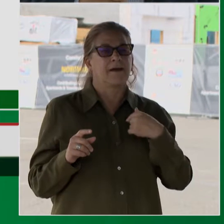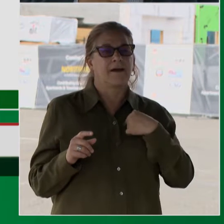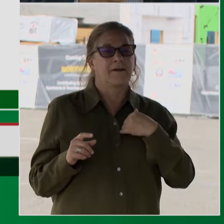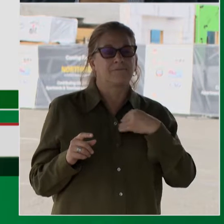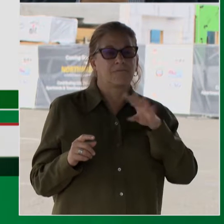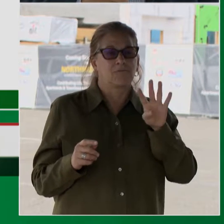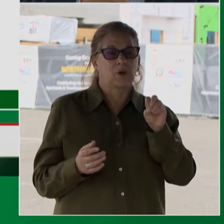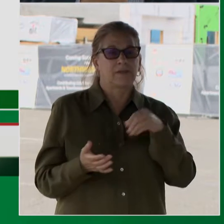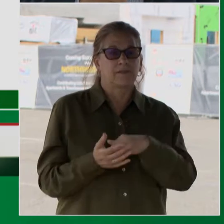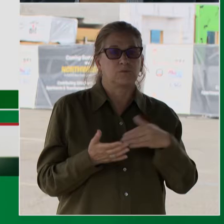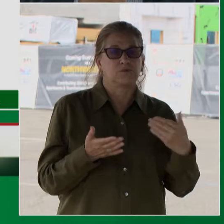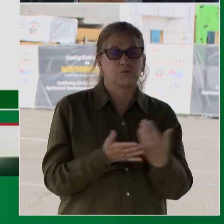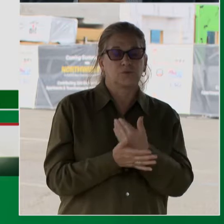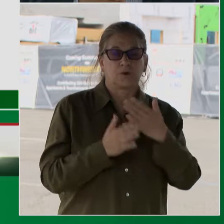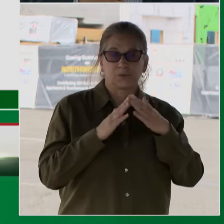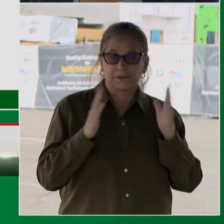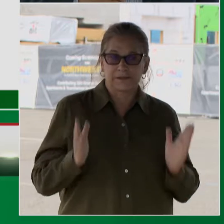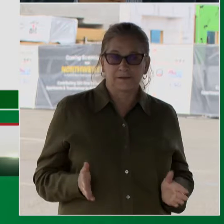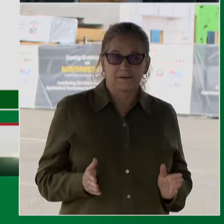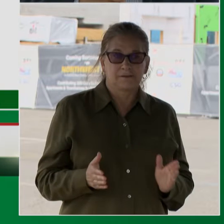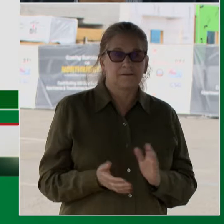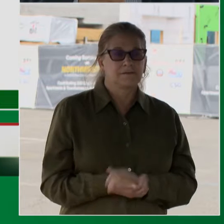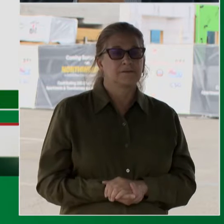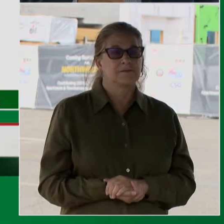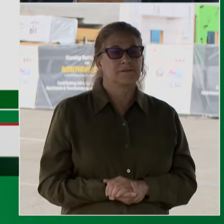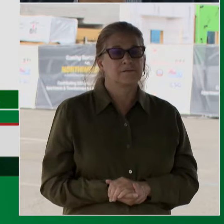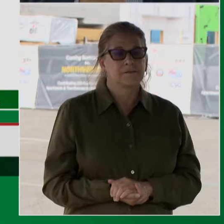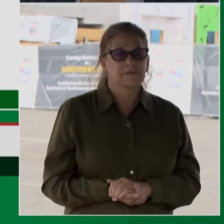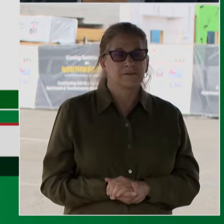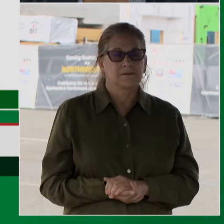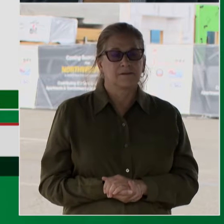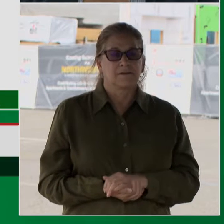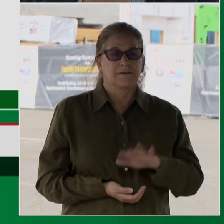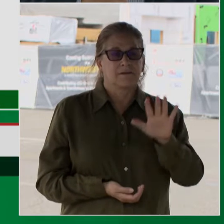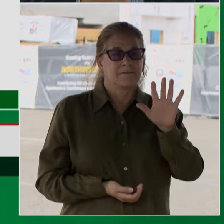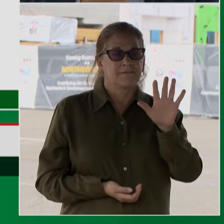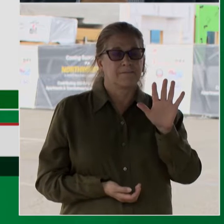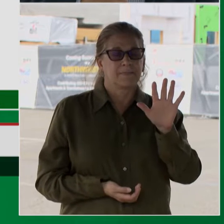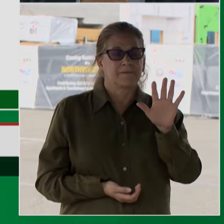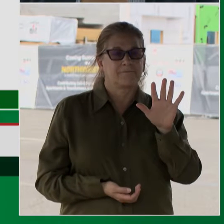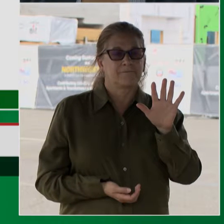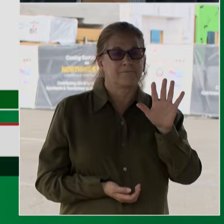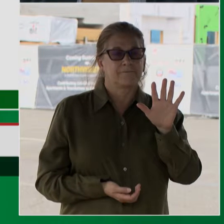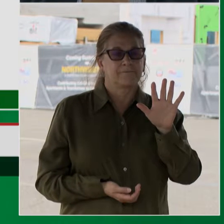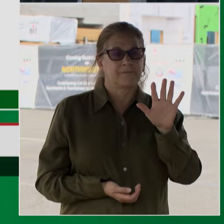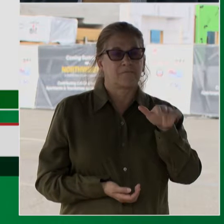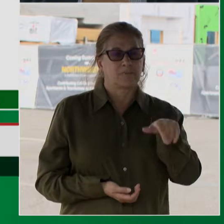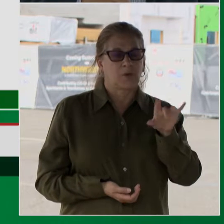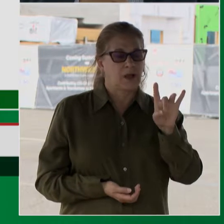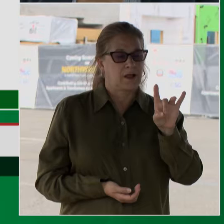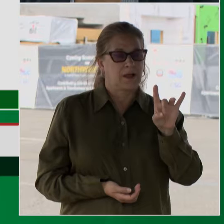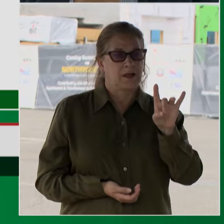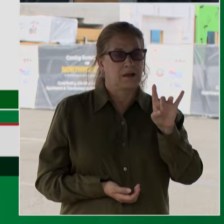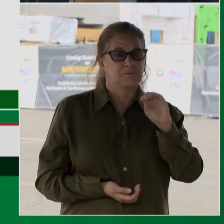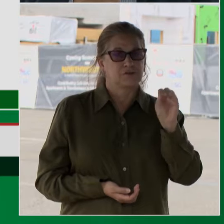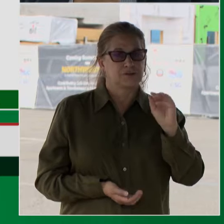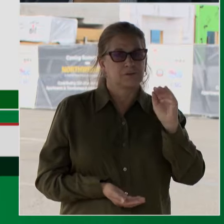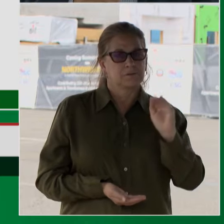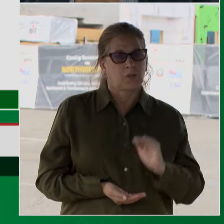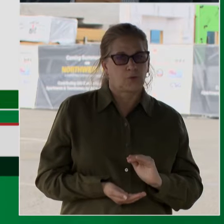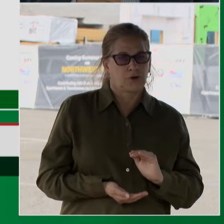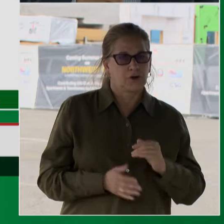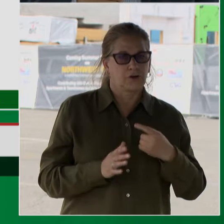be 5.8% lower than they would have been without that production. So what we want to do is actually create another